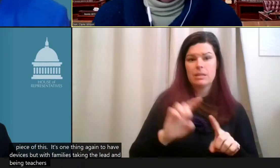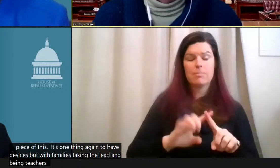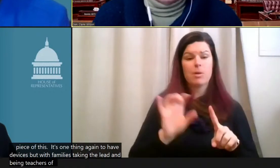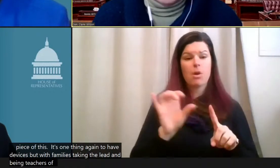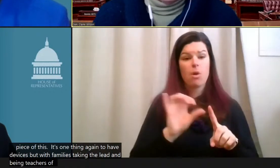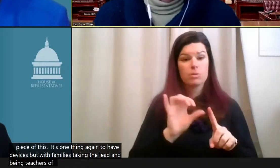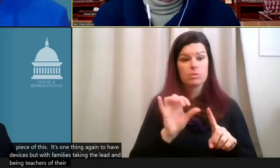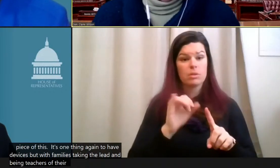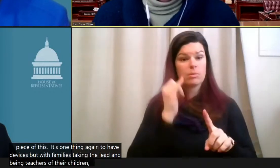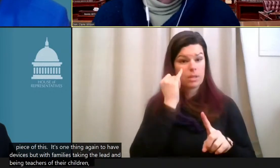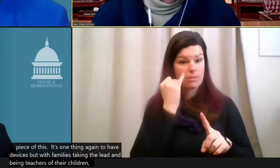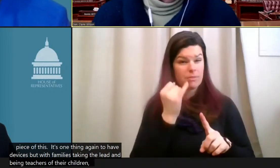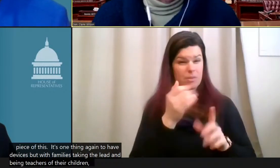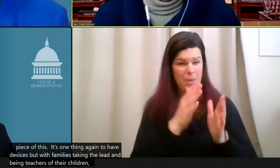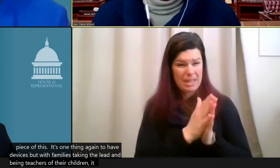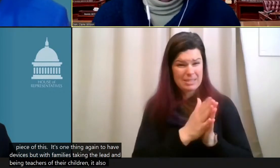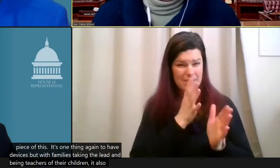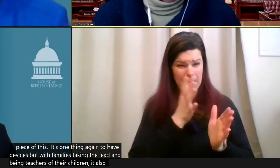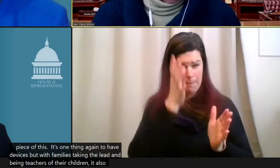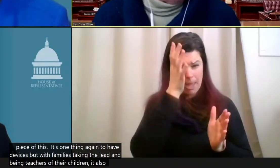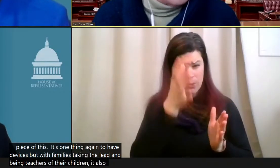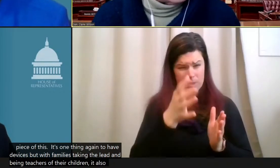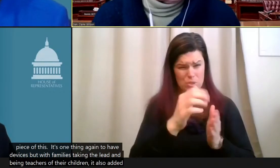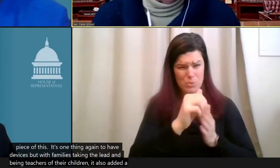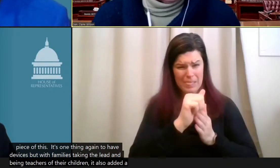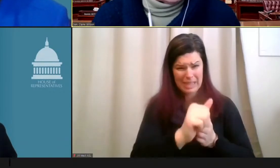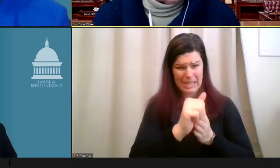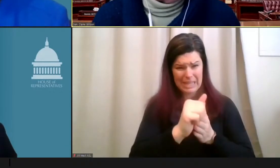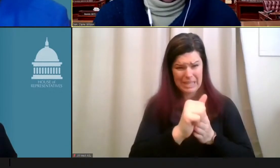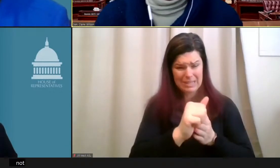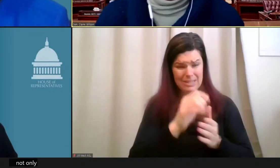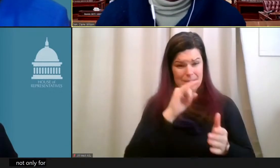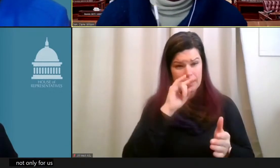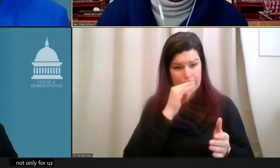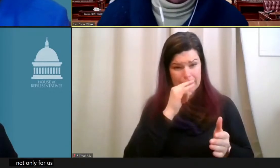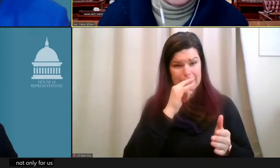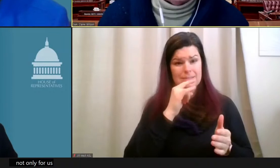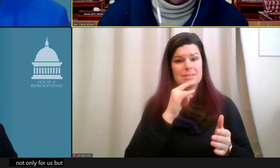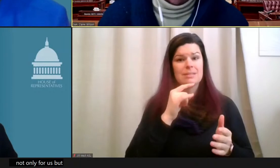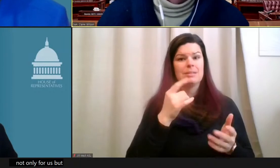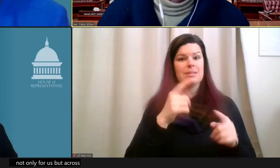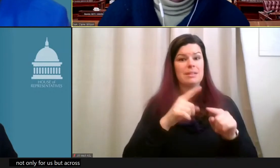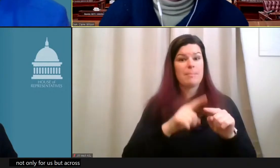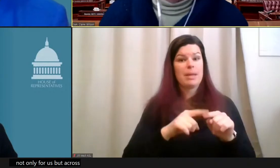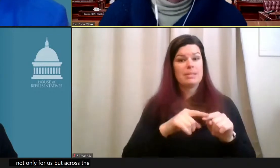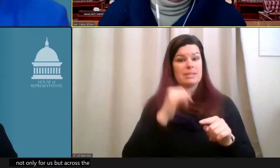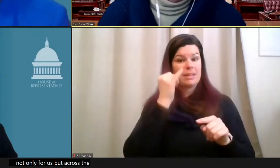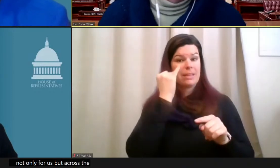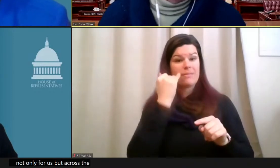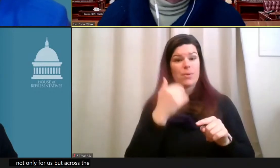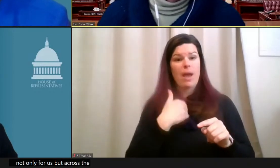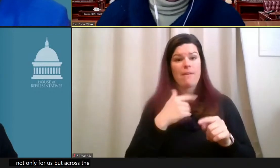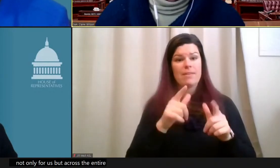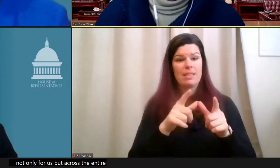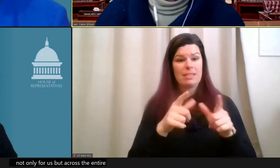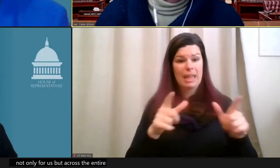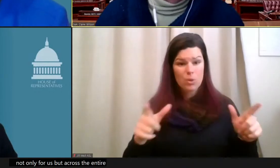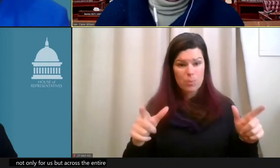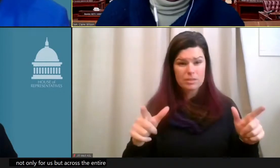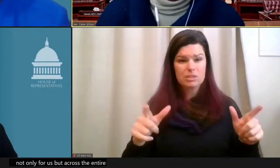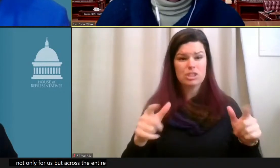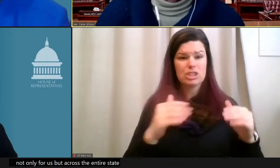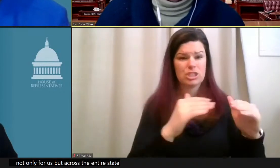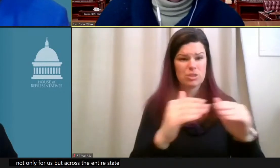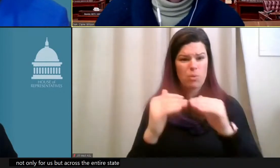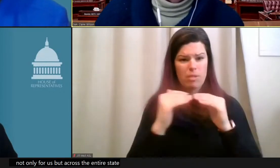it also added a lens, not only for us, but across the entire state about we had